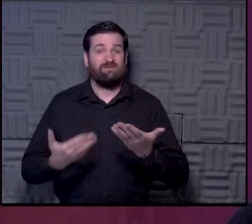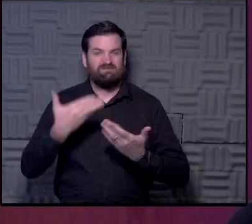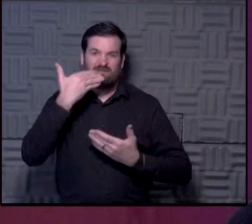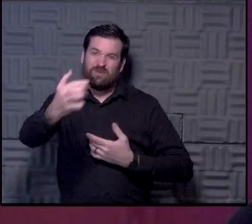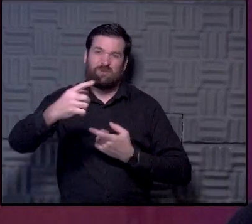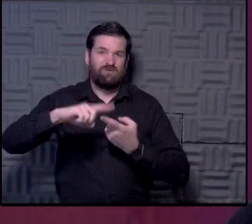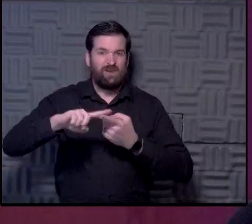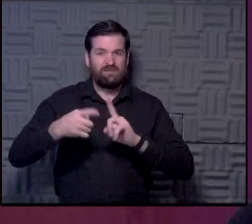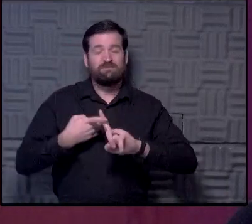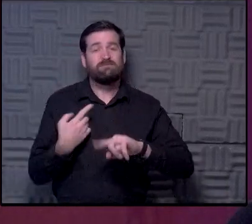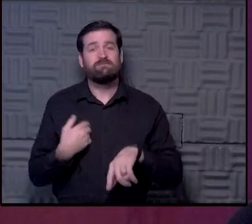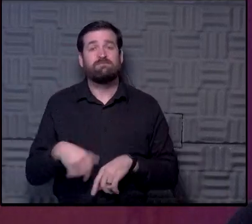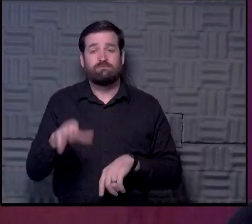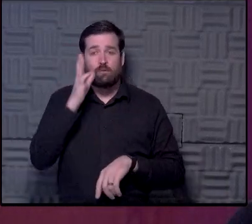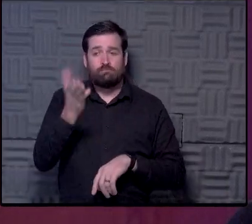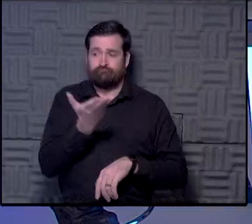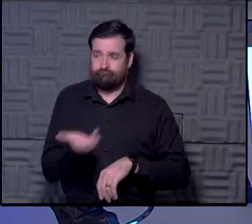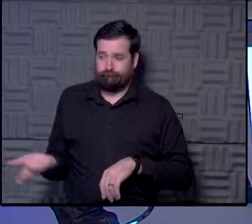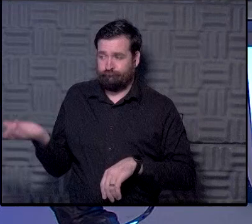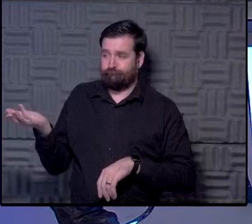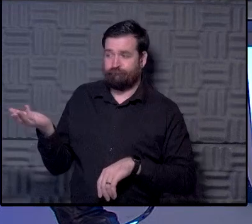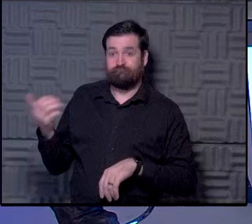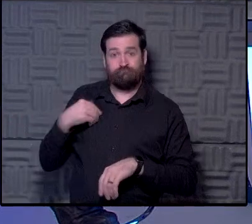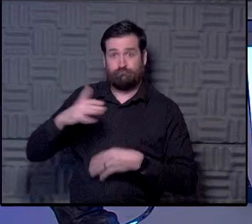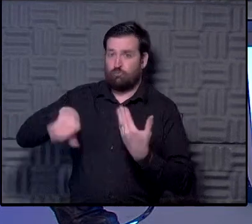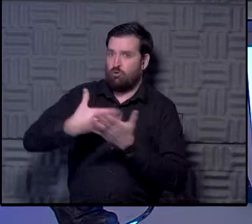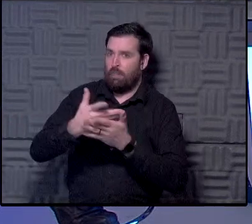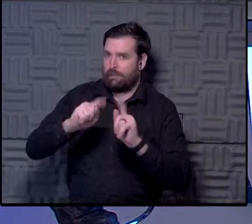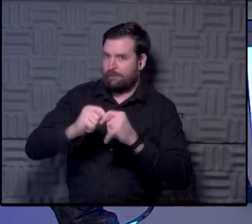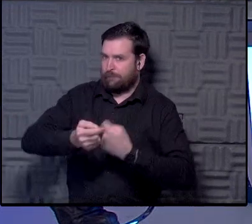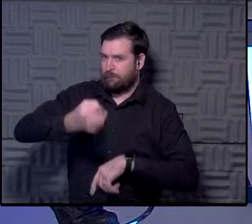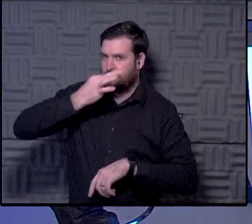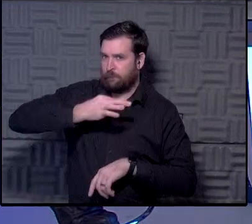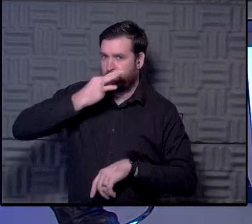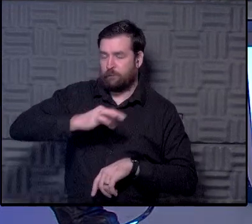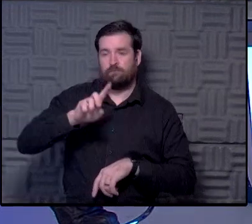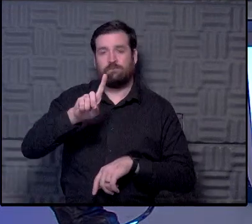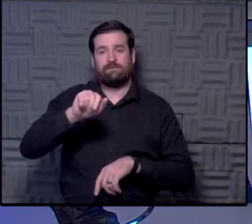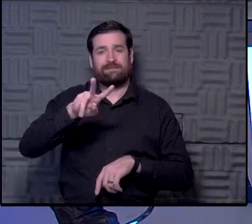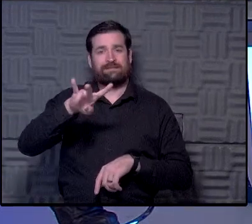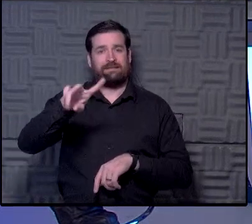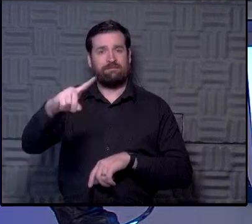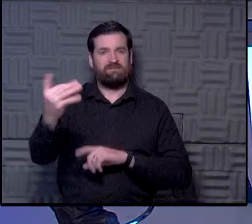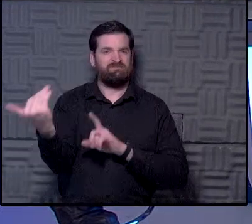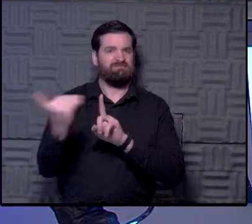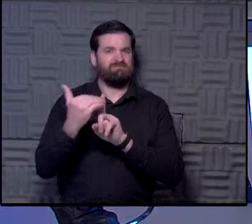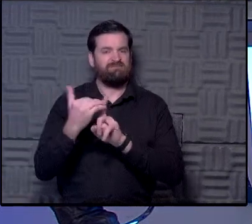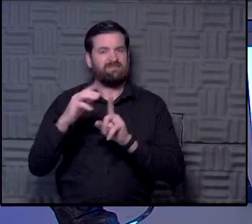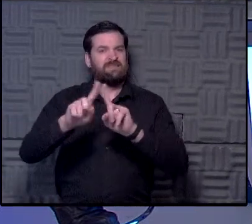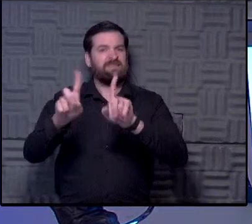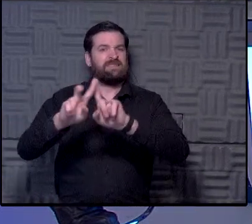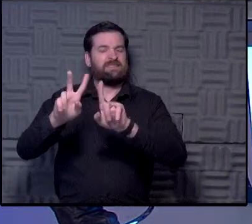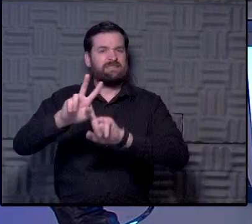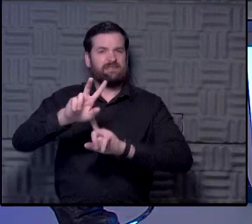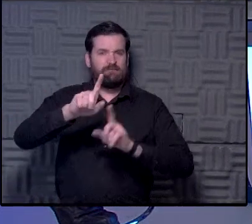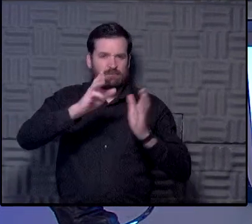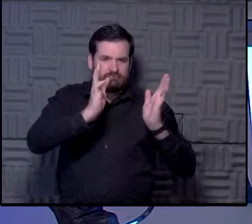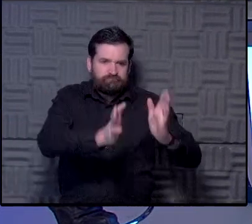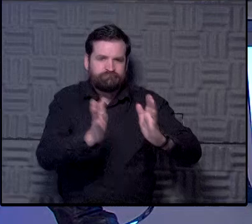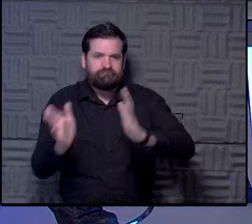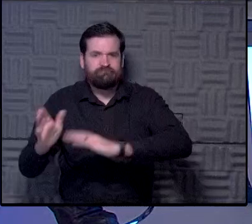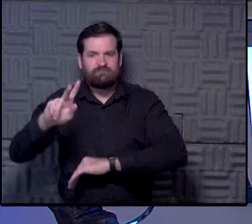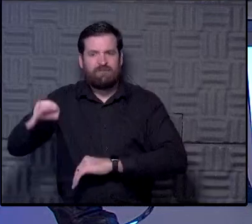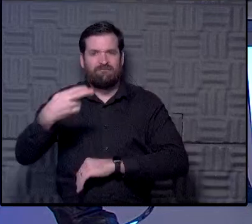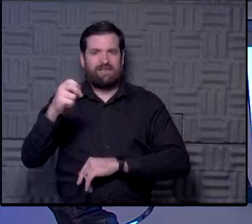of mine. And we're going to turn to him and to all our team in just a moment, because David keeps reminding us about different phases of this pandemic. It'd be great to have